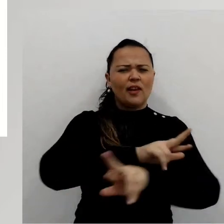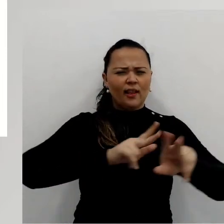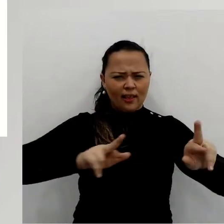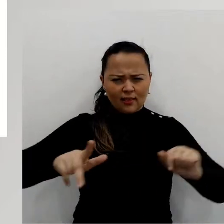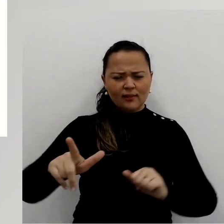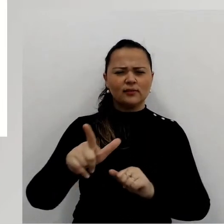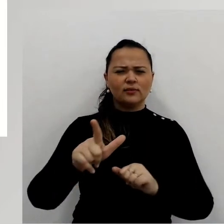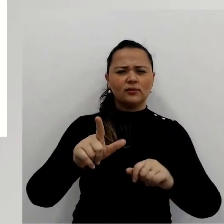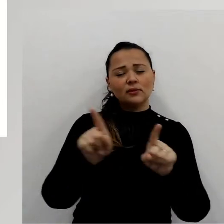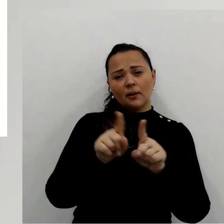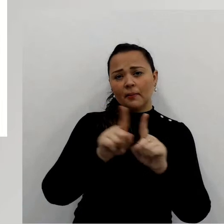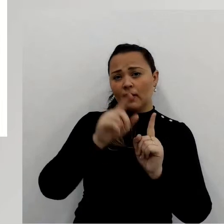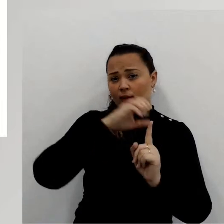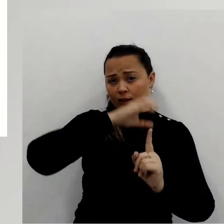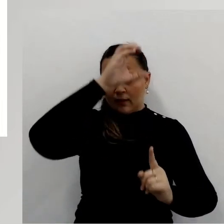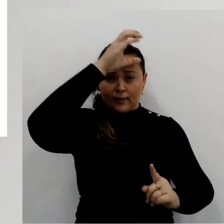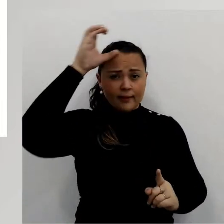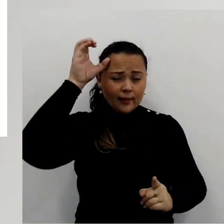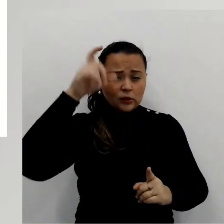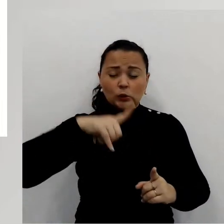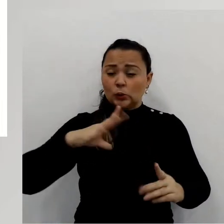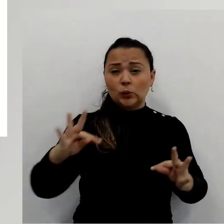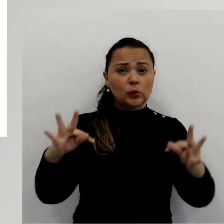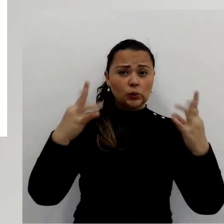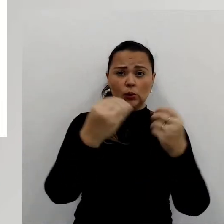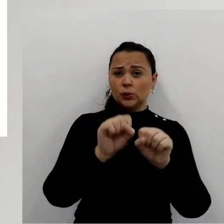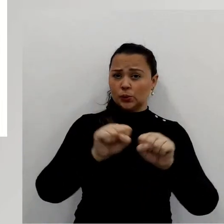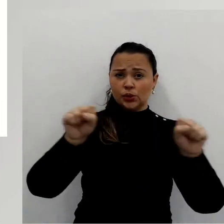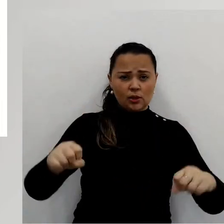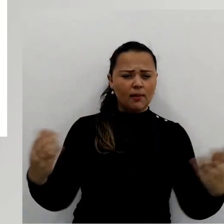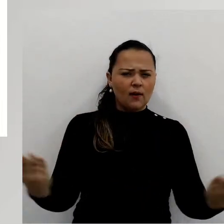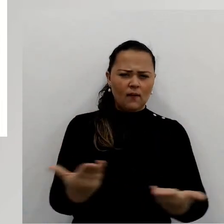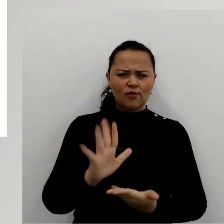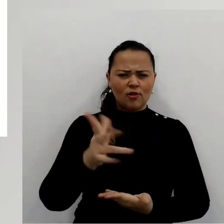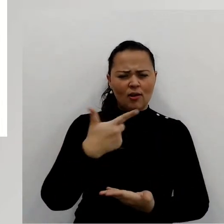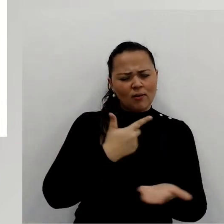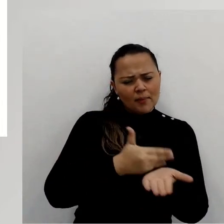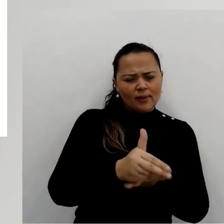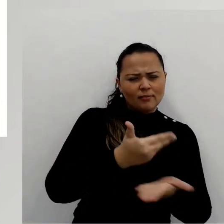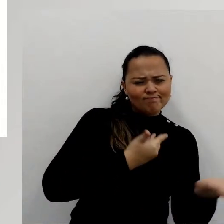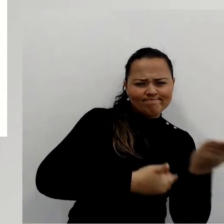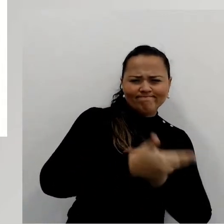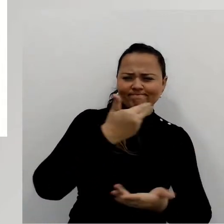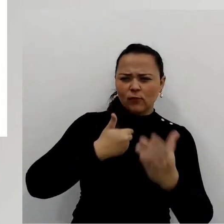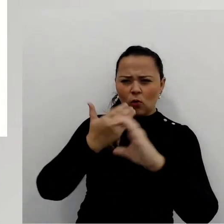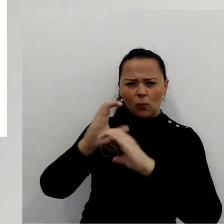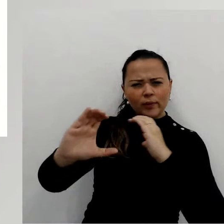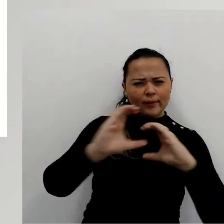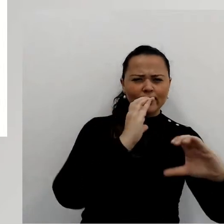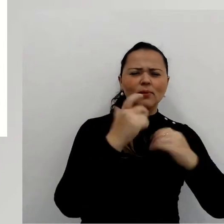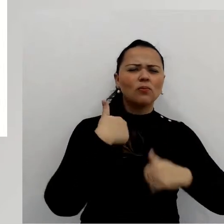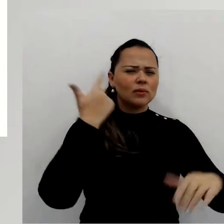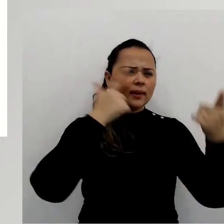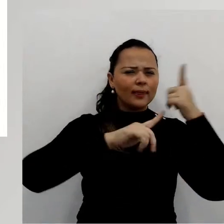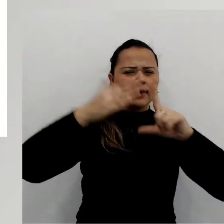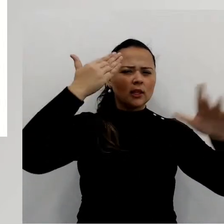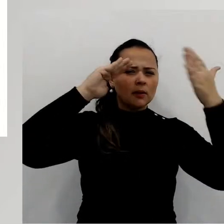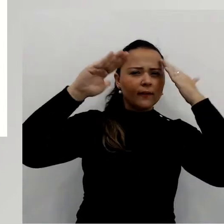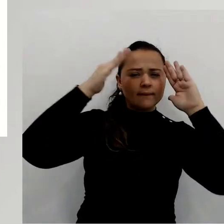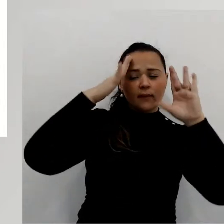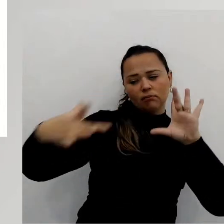of these systems now start to communicate and build on each other and communicate to create